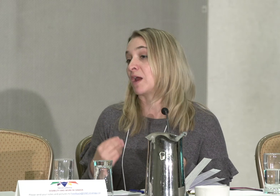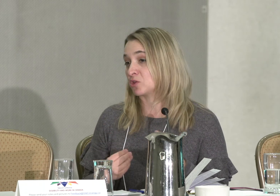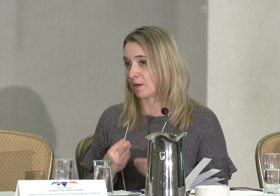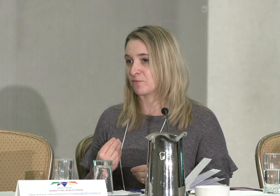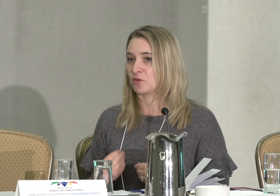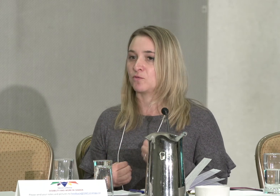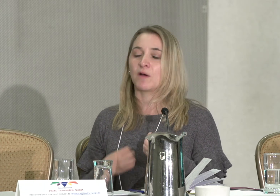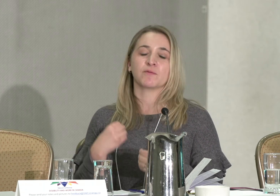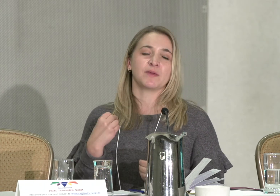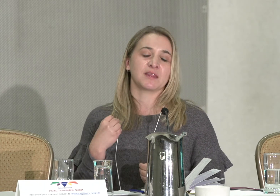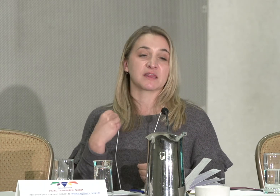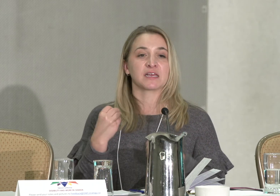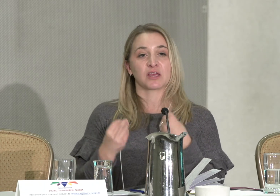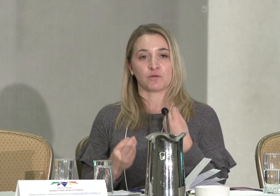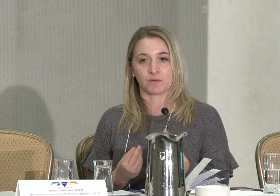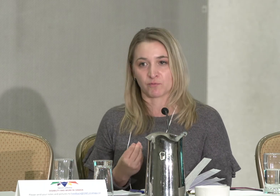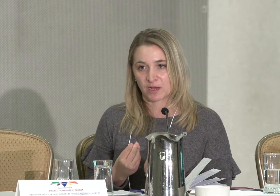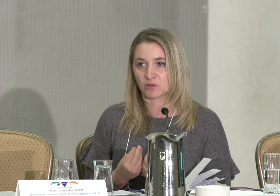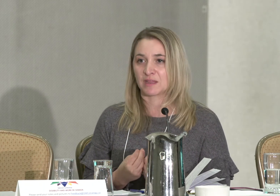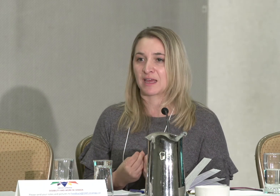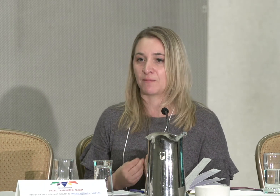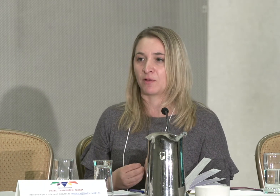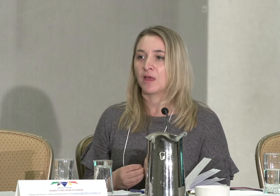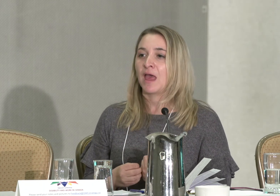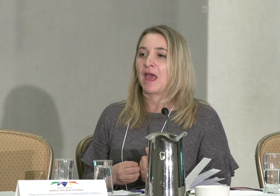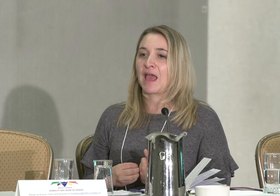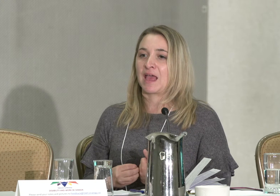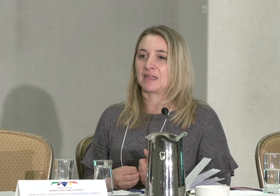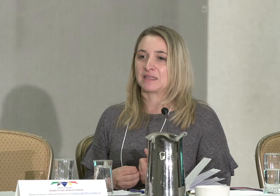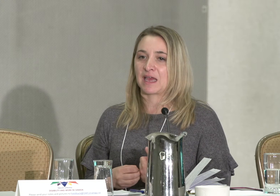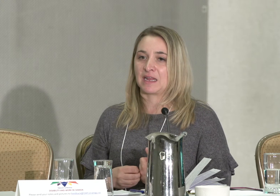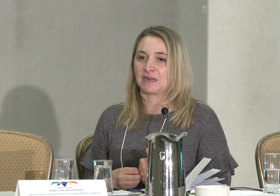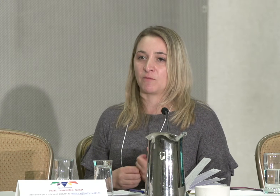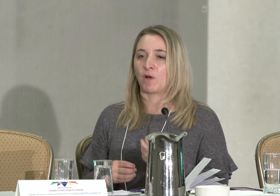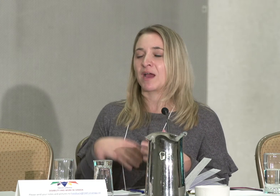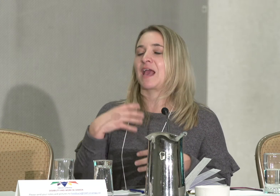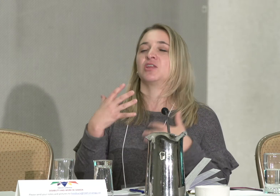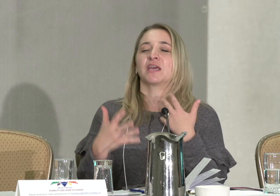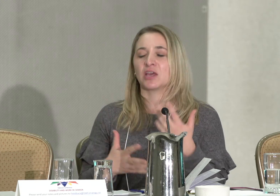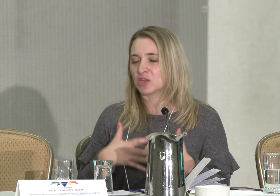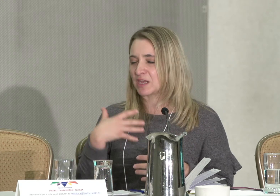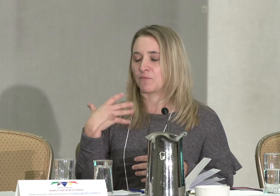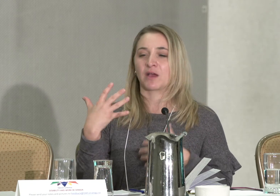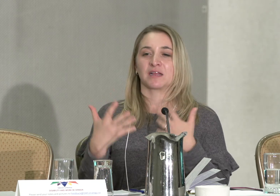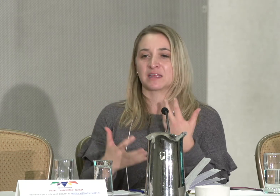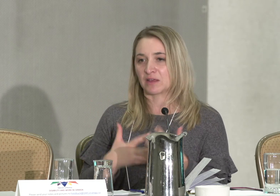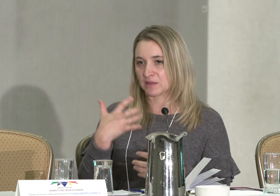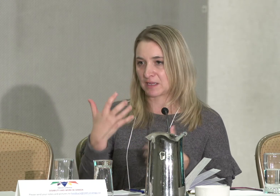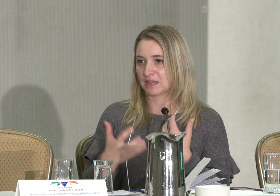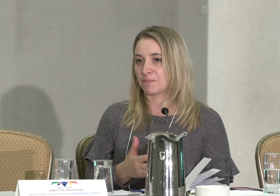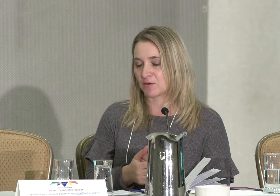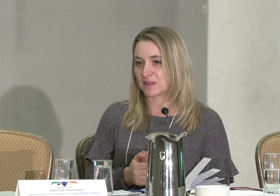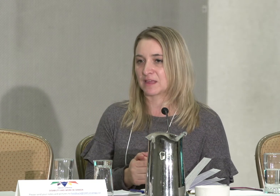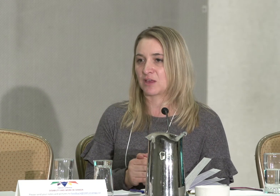be the right job for you, what would be the things that you would bring to the table, and what kind of education and what kind of